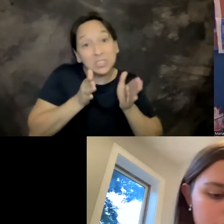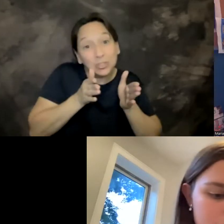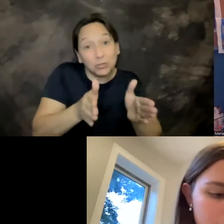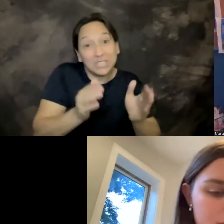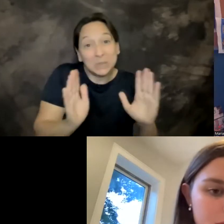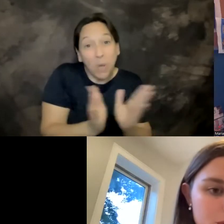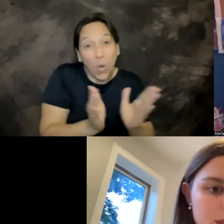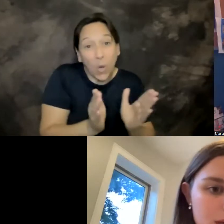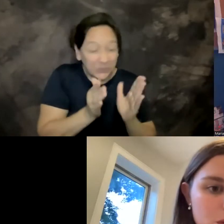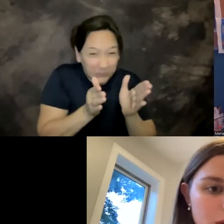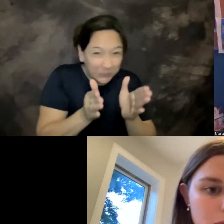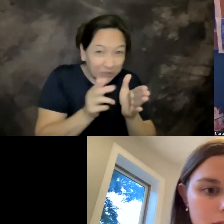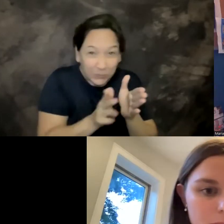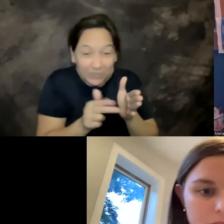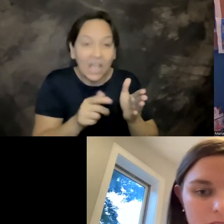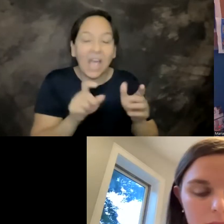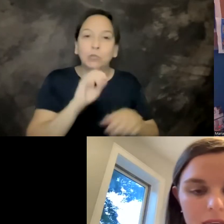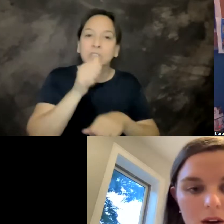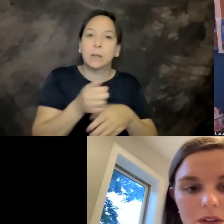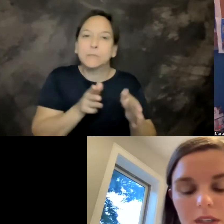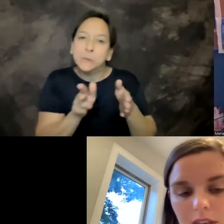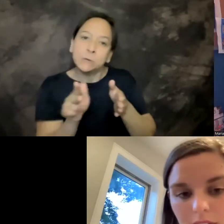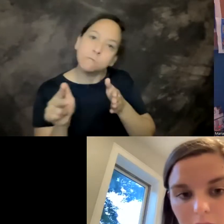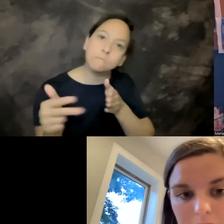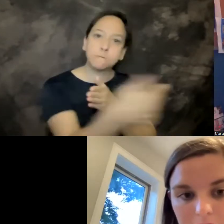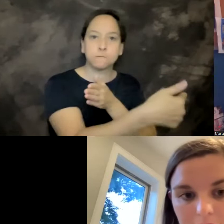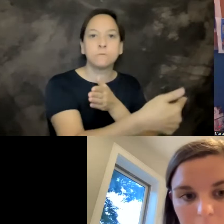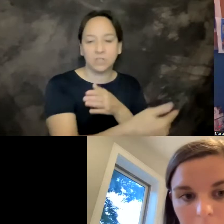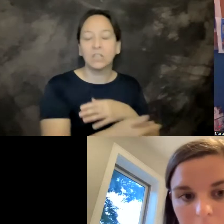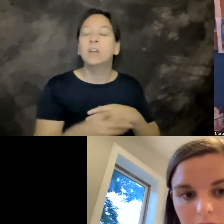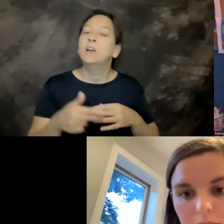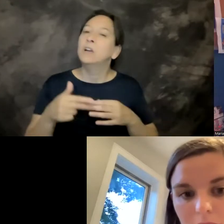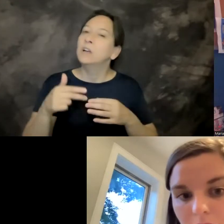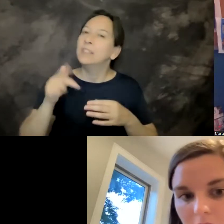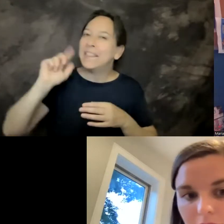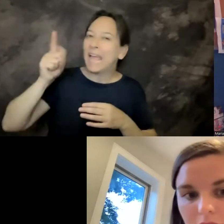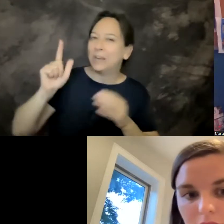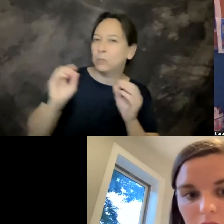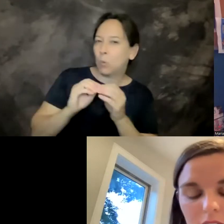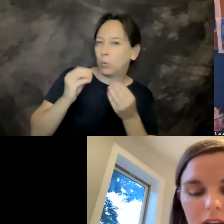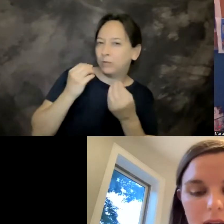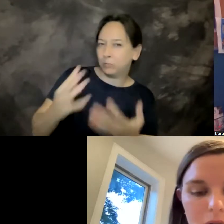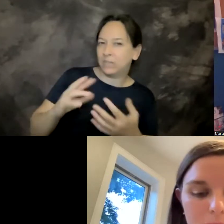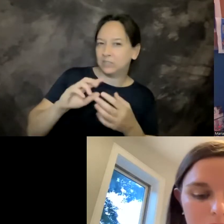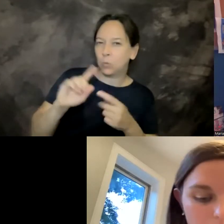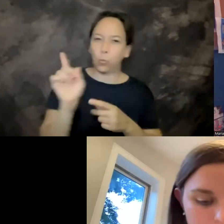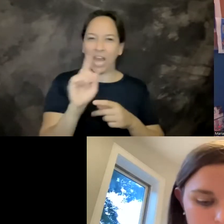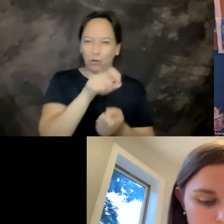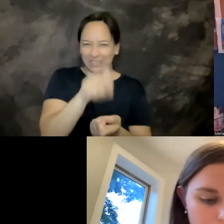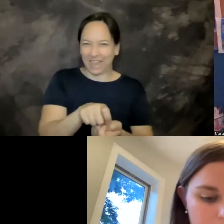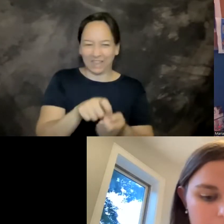the MBTA on those. We'll have more information coming out in the coming days about exactly where those efforts are